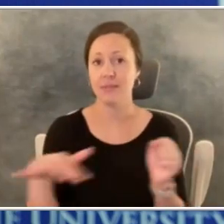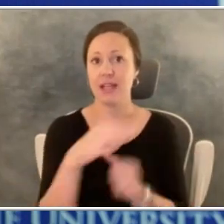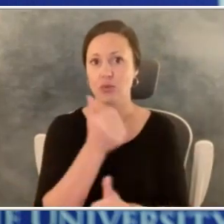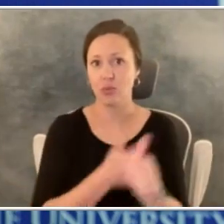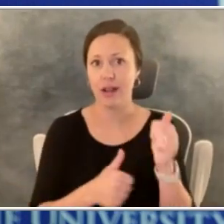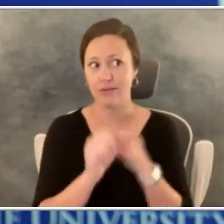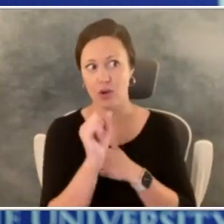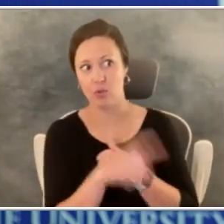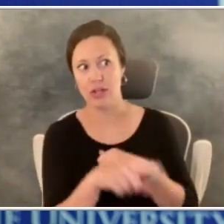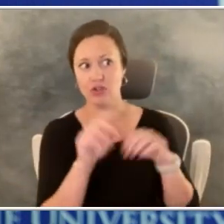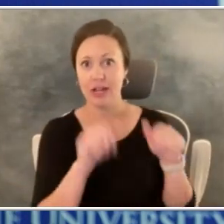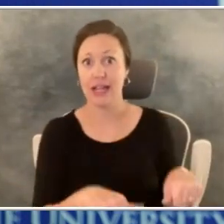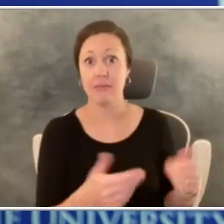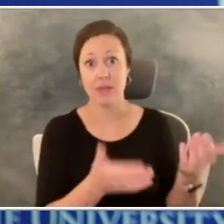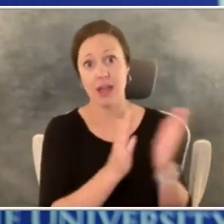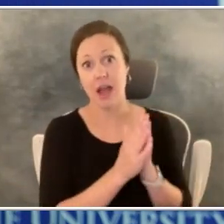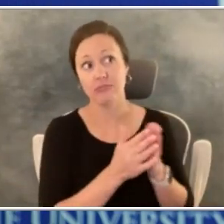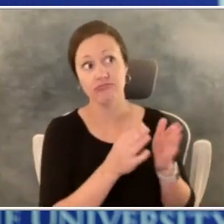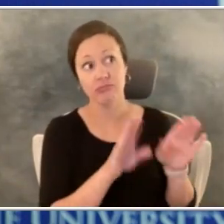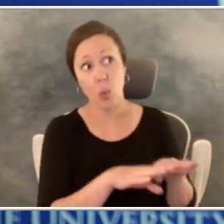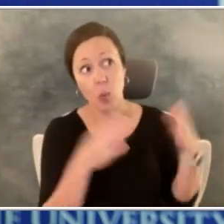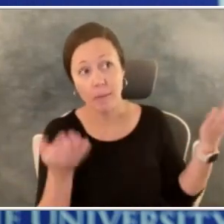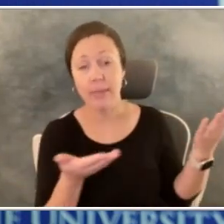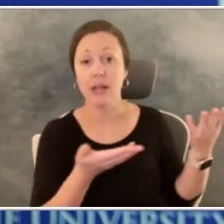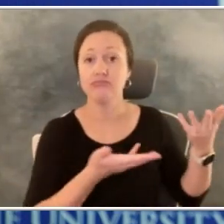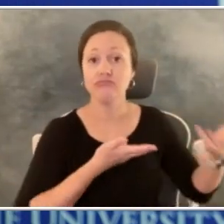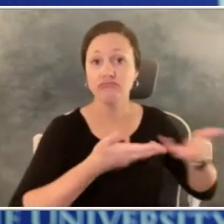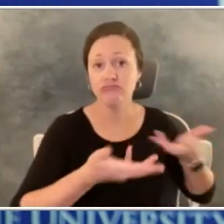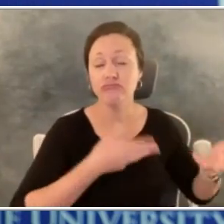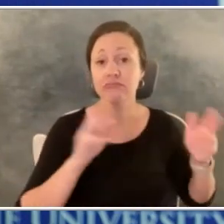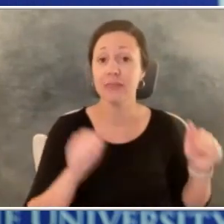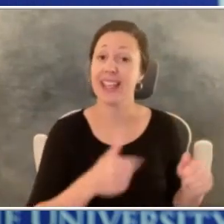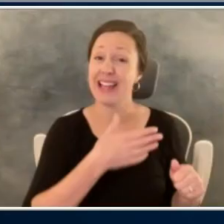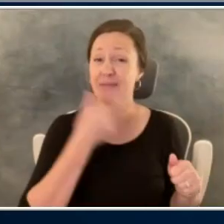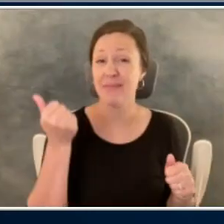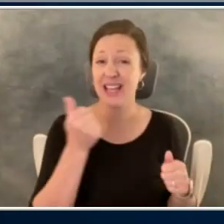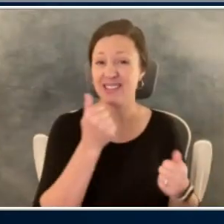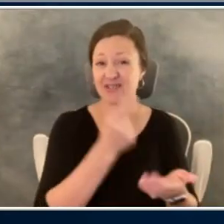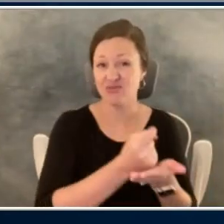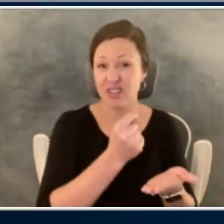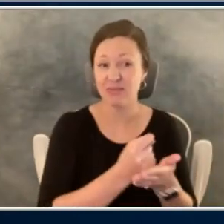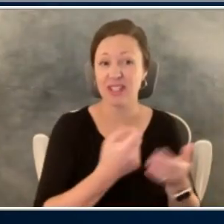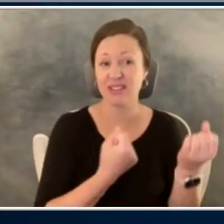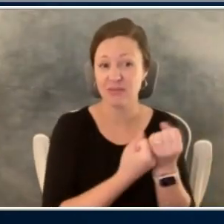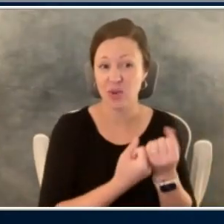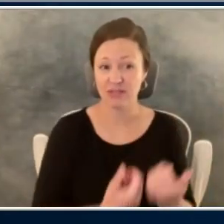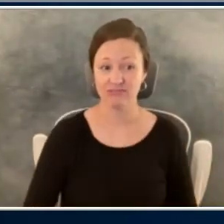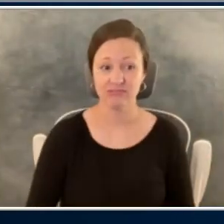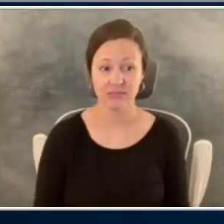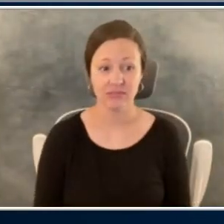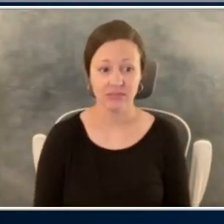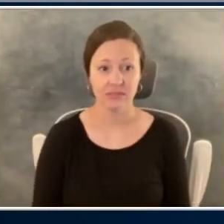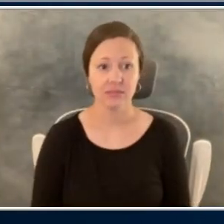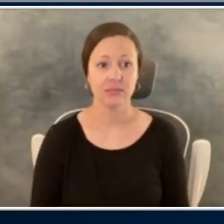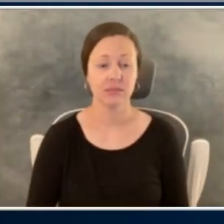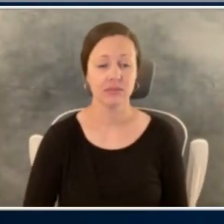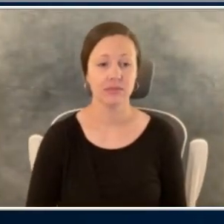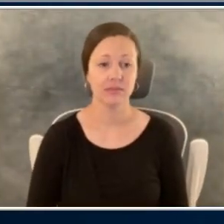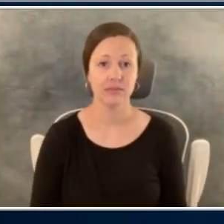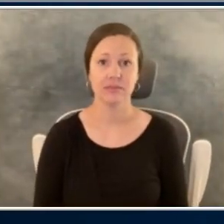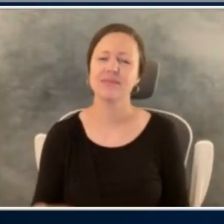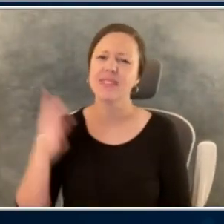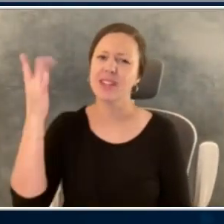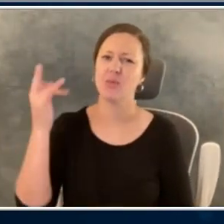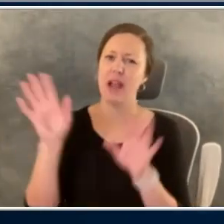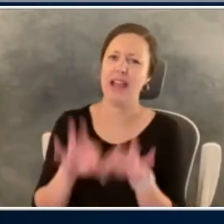asked openly, and then that way we can give the best care and support. And why is it so important to get to the truth? And how can